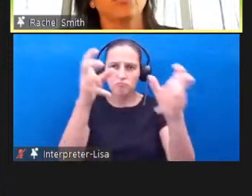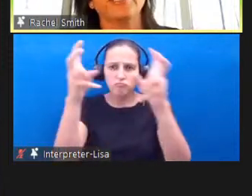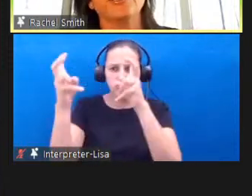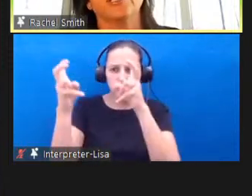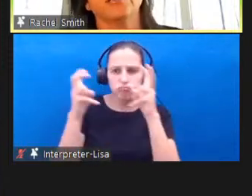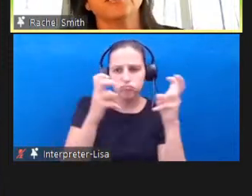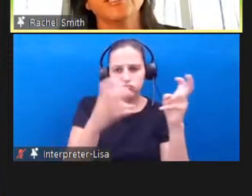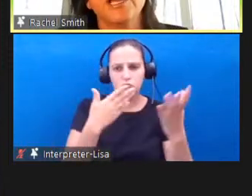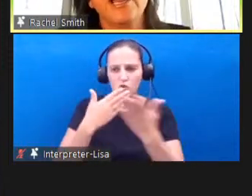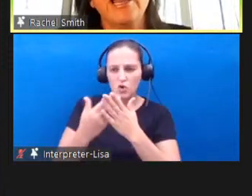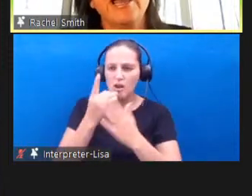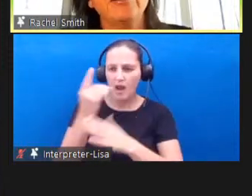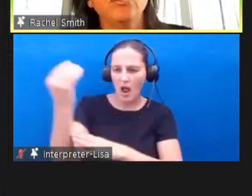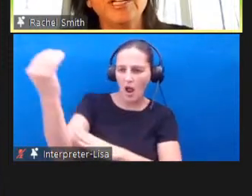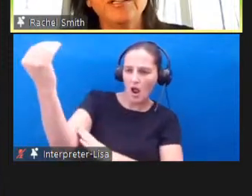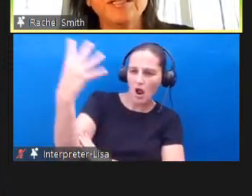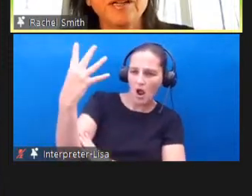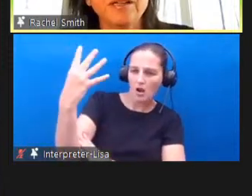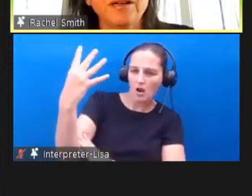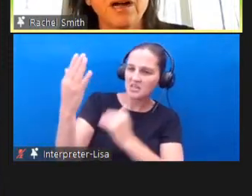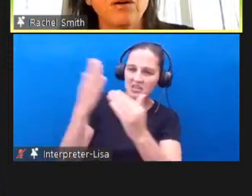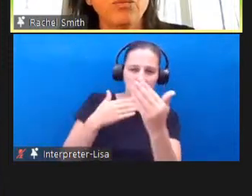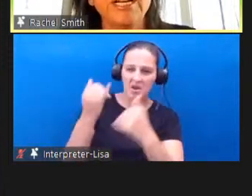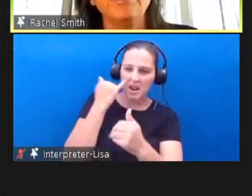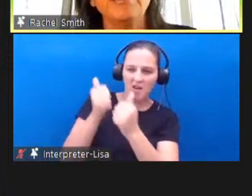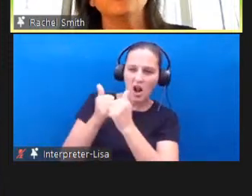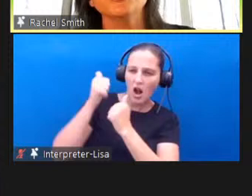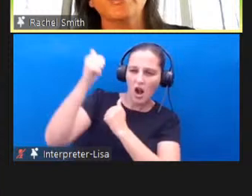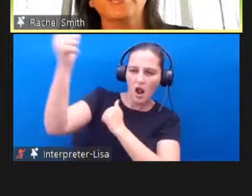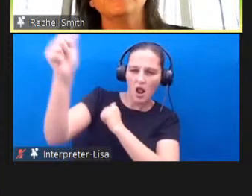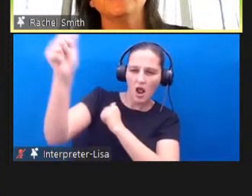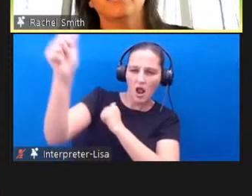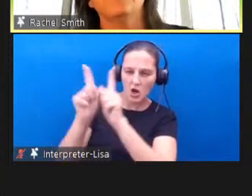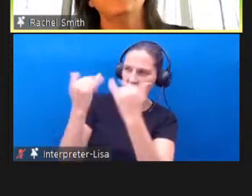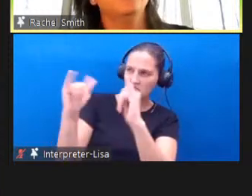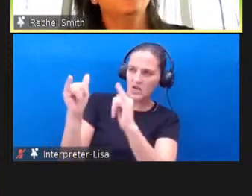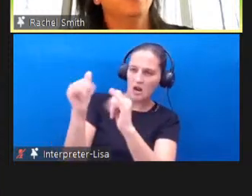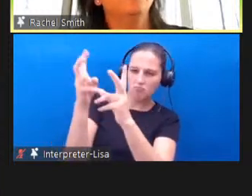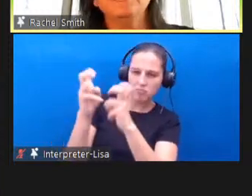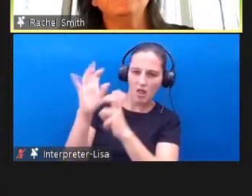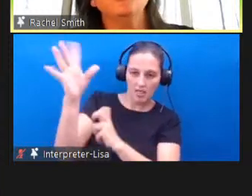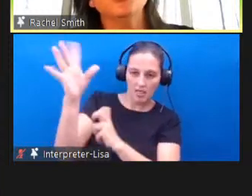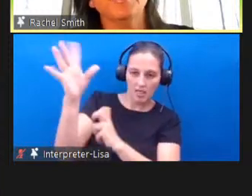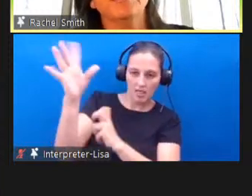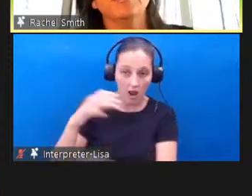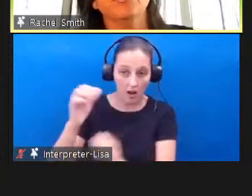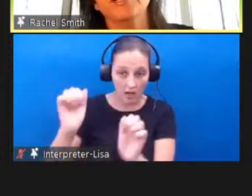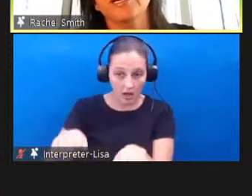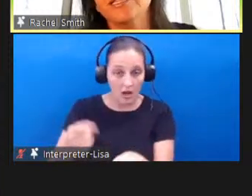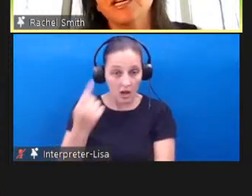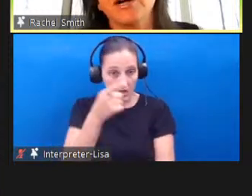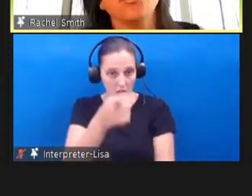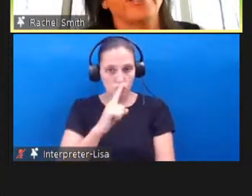from faraway stars. And we can study, it also has updated instruments. So the nice thing about